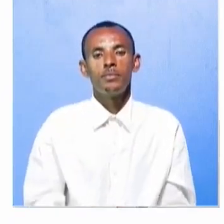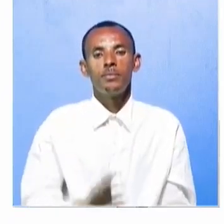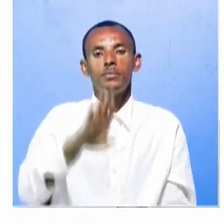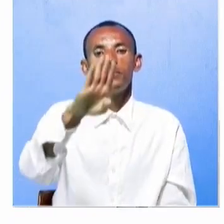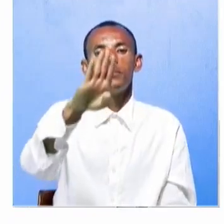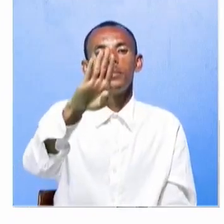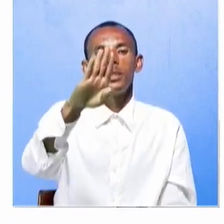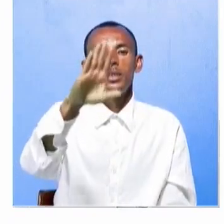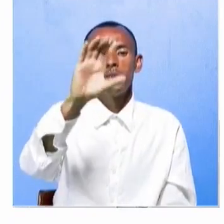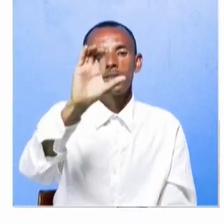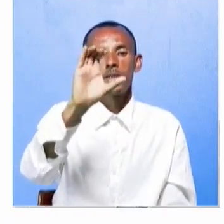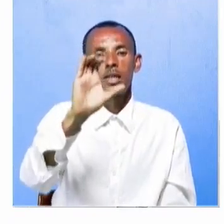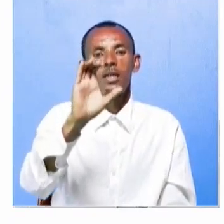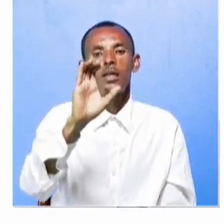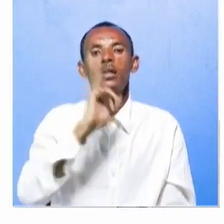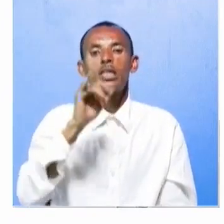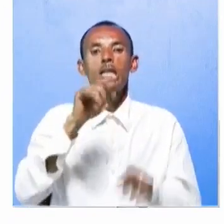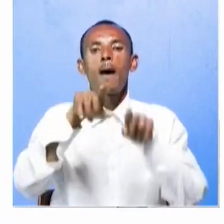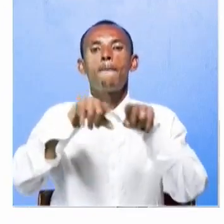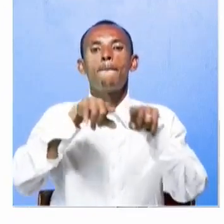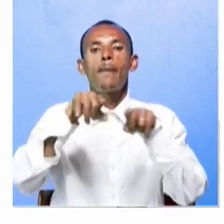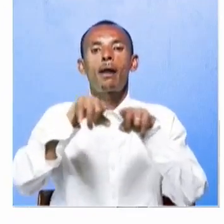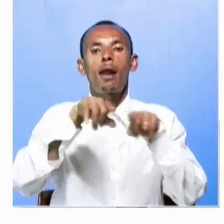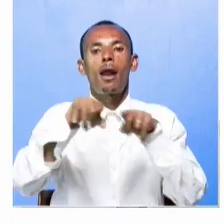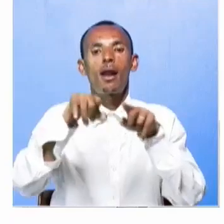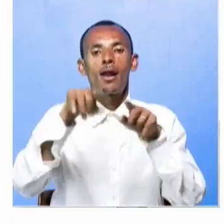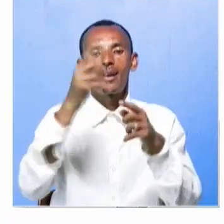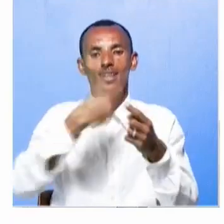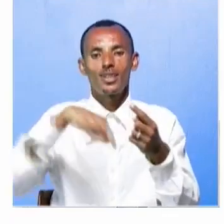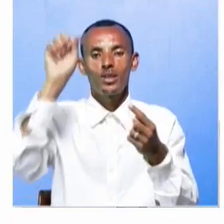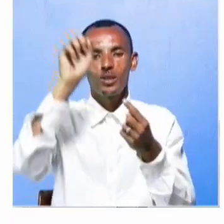BC is parallel to